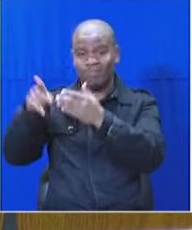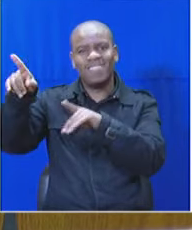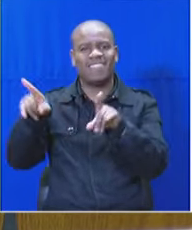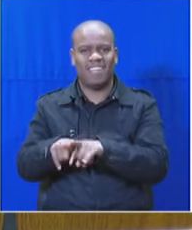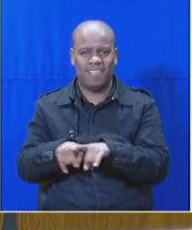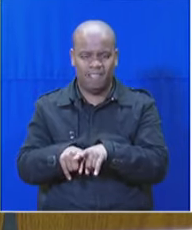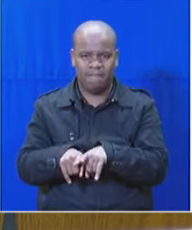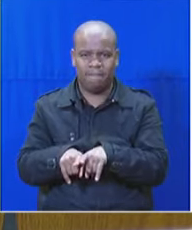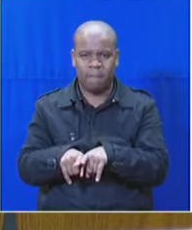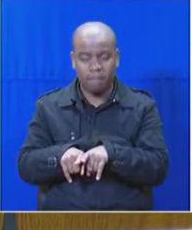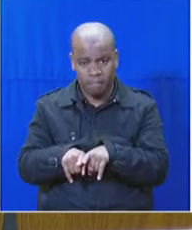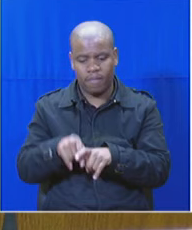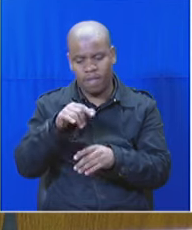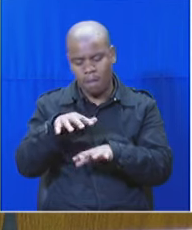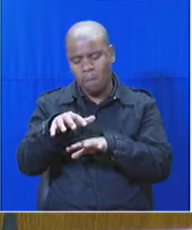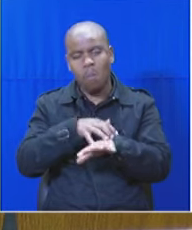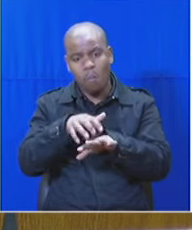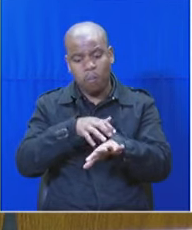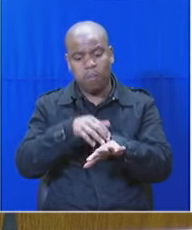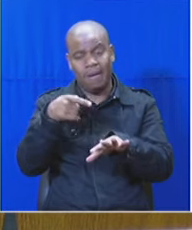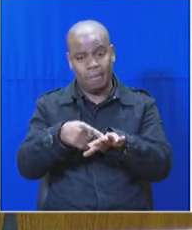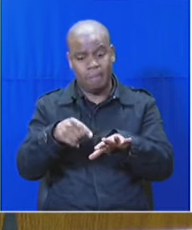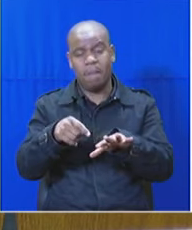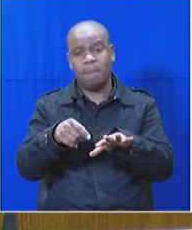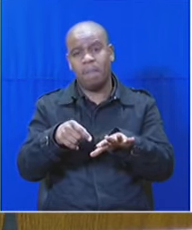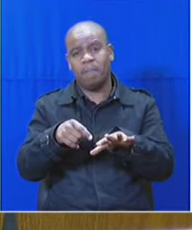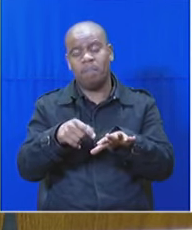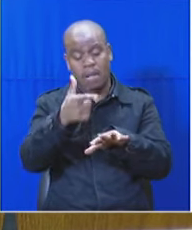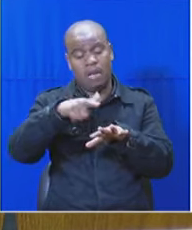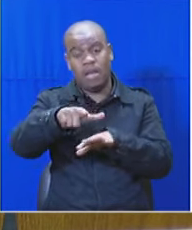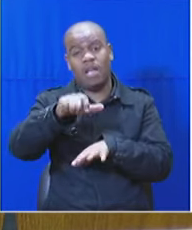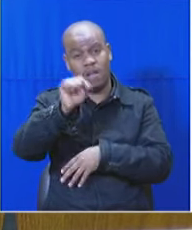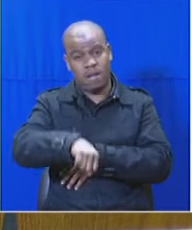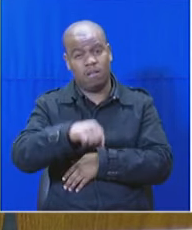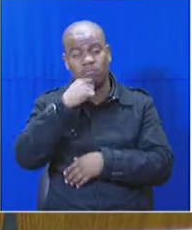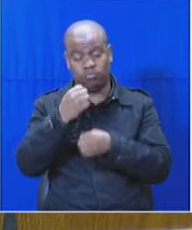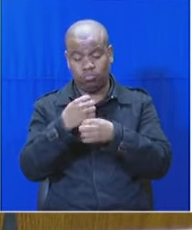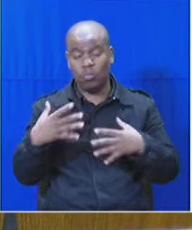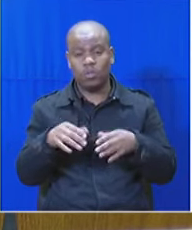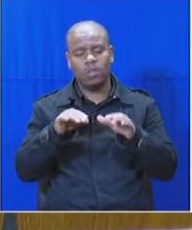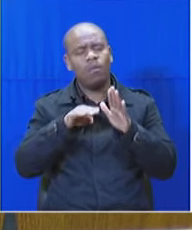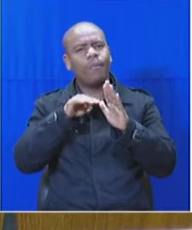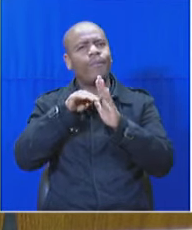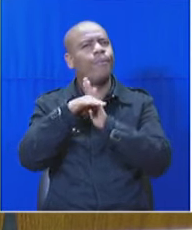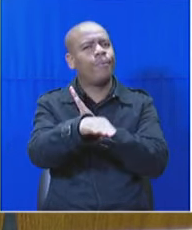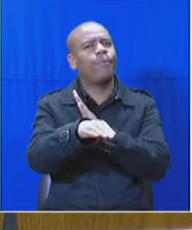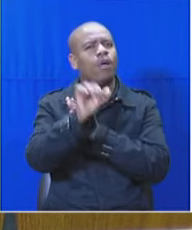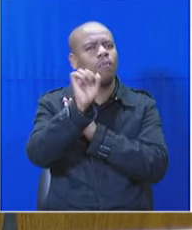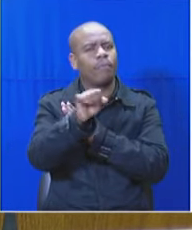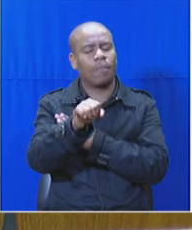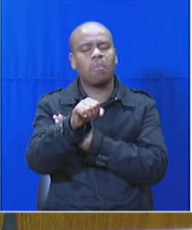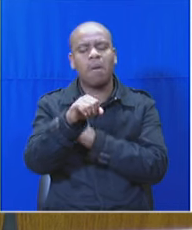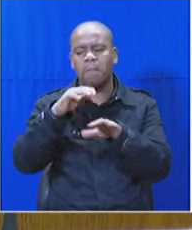that the aggregate farmland over this period has generally remained stable, being disturbed